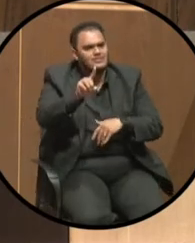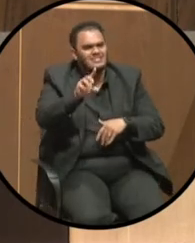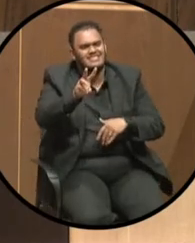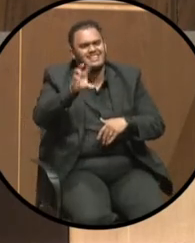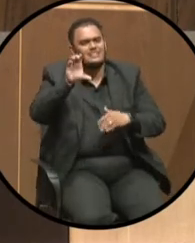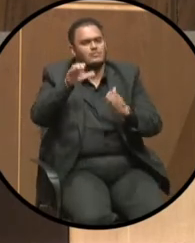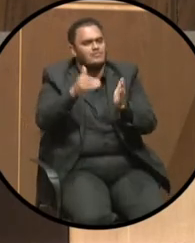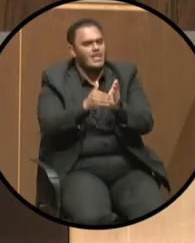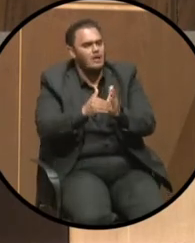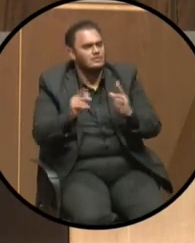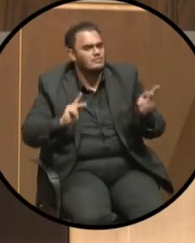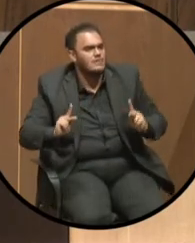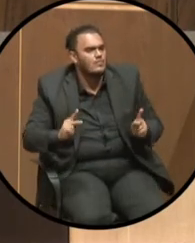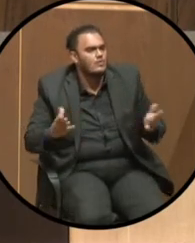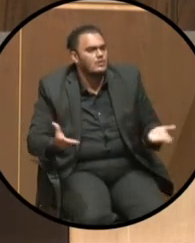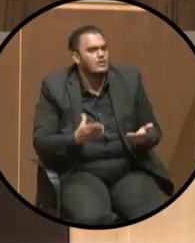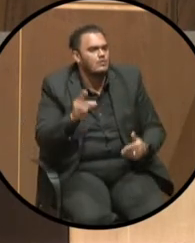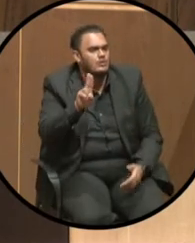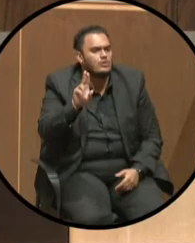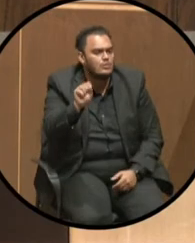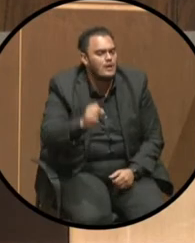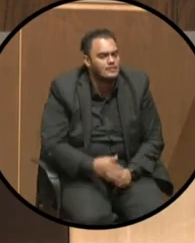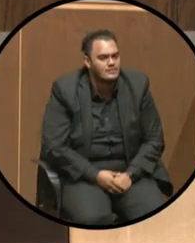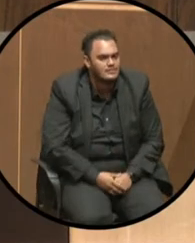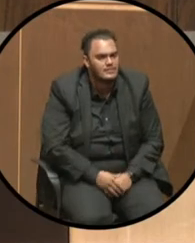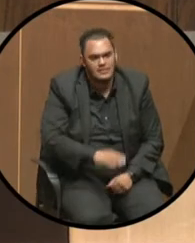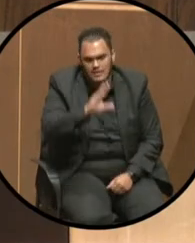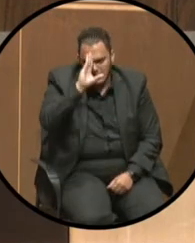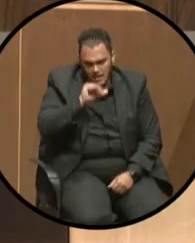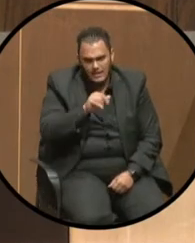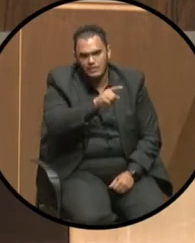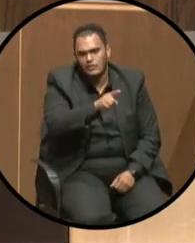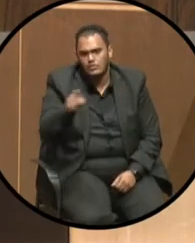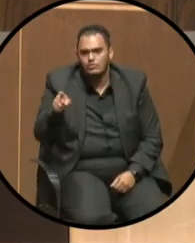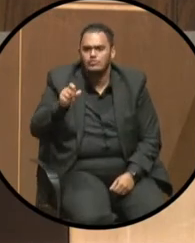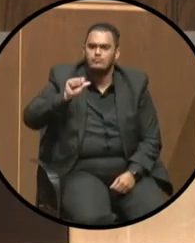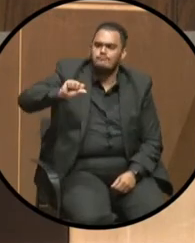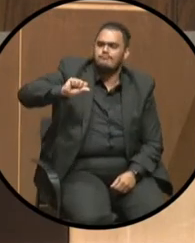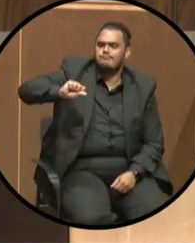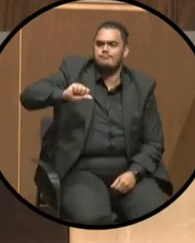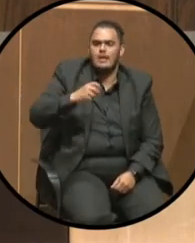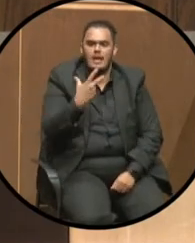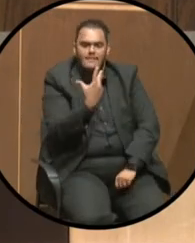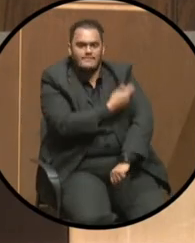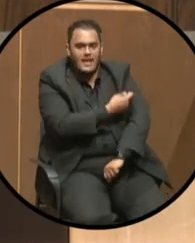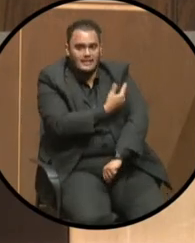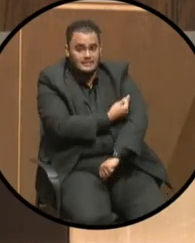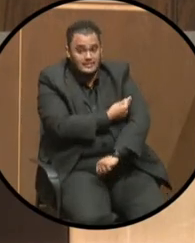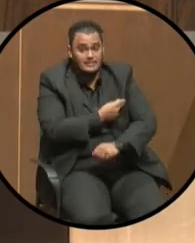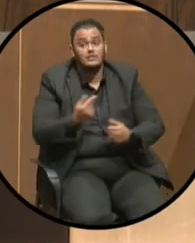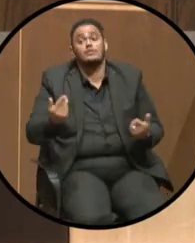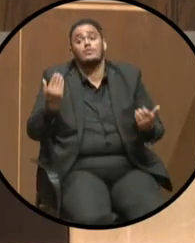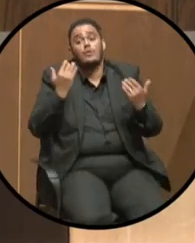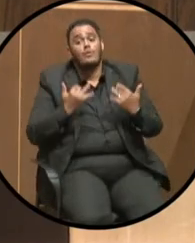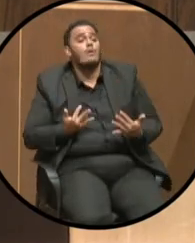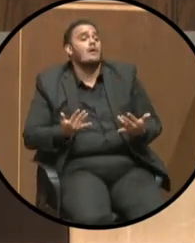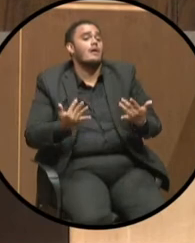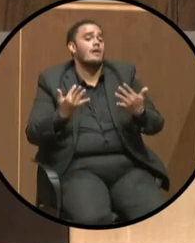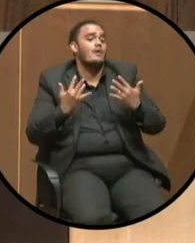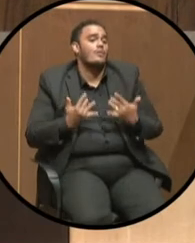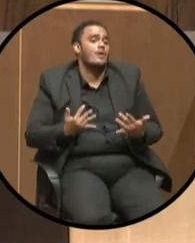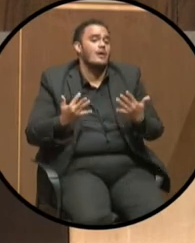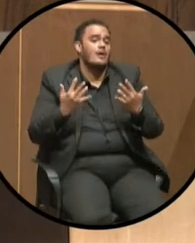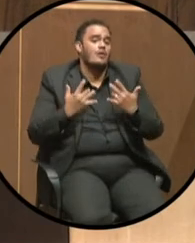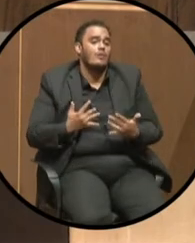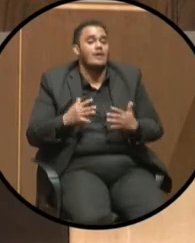long-term effects. I realize there is vaccine hesitancy as folks wait to find out as much as they can before getting their